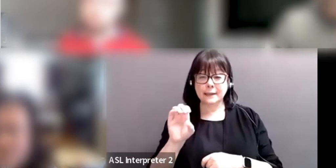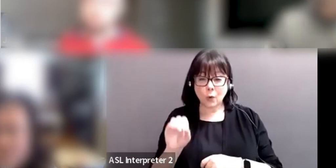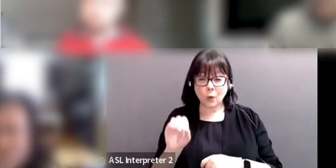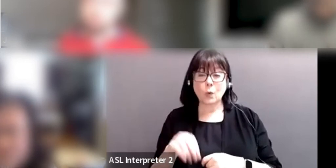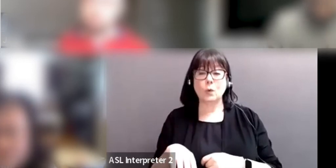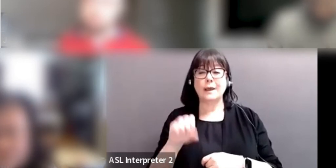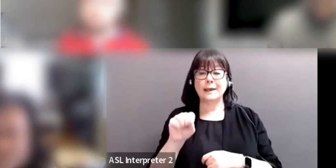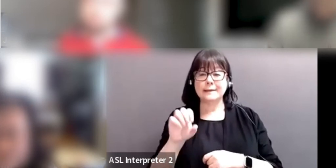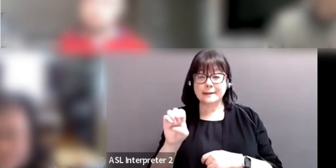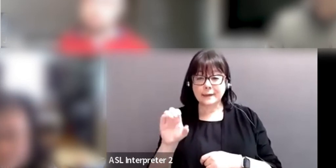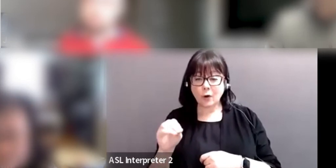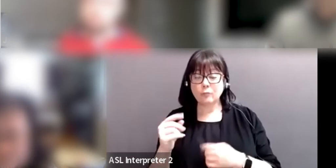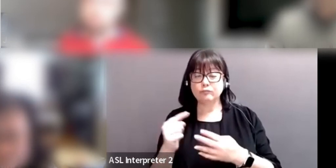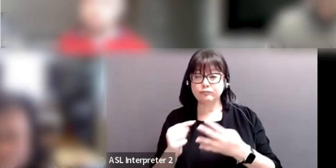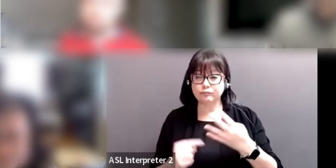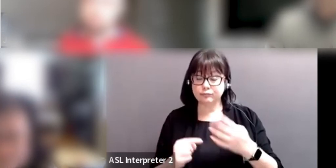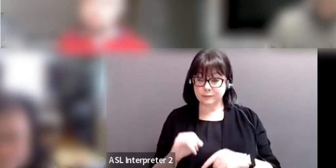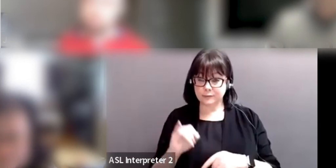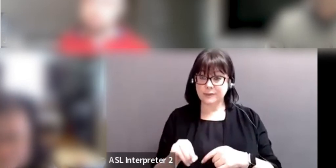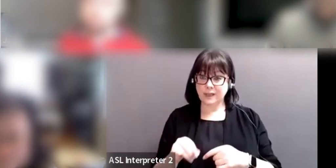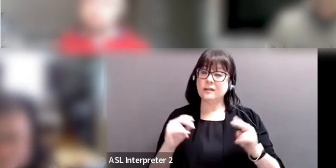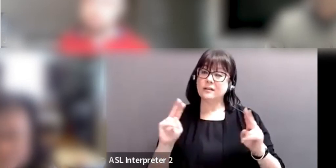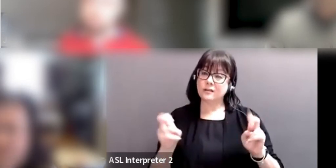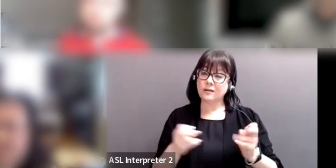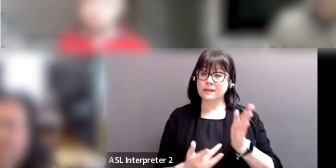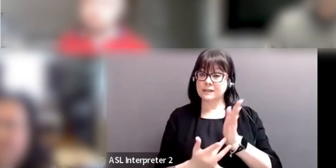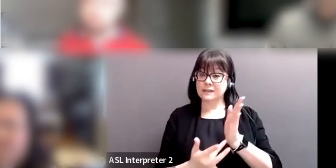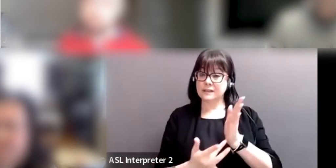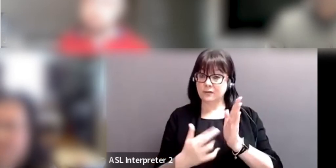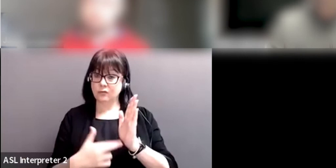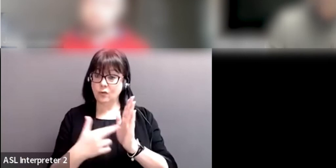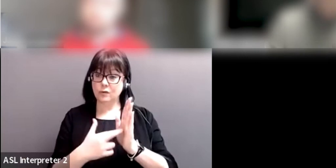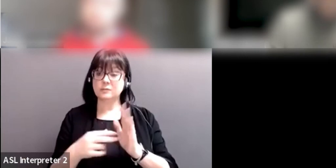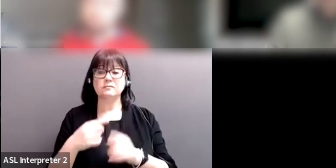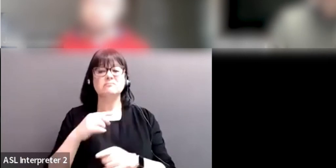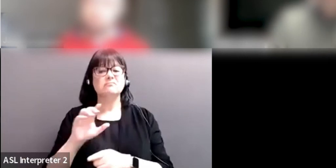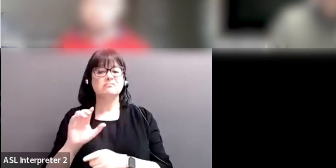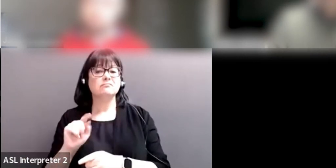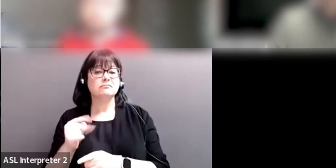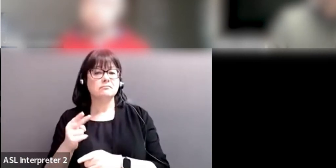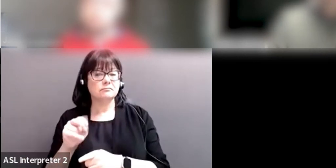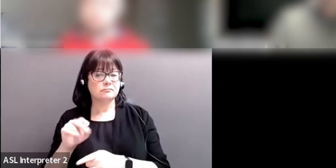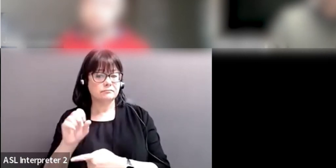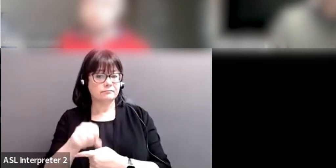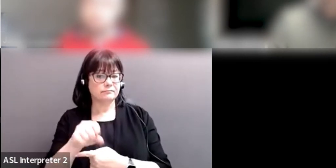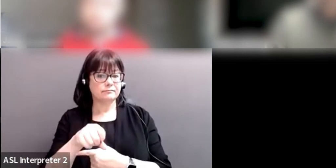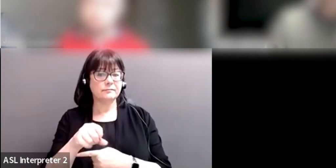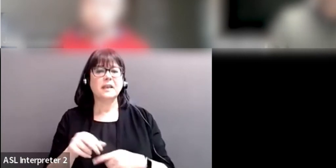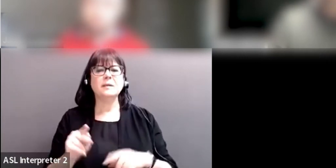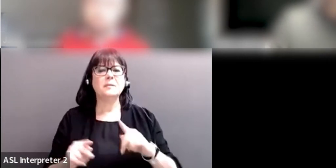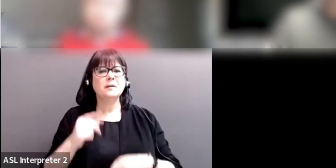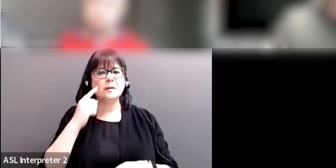would. Excellent. So a lot of people think that the roles that saying that they need to be in a tech role really limits them to any just people in